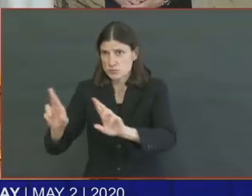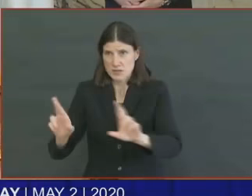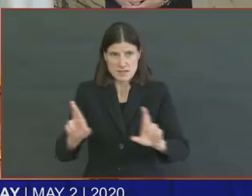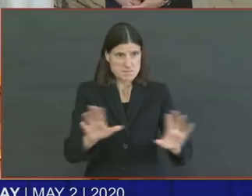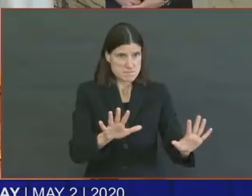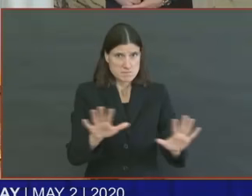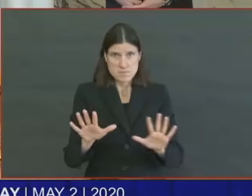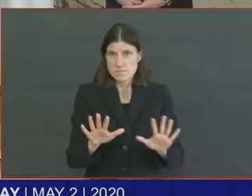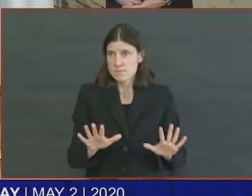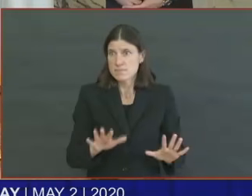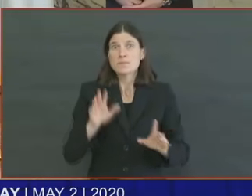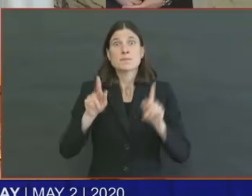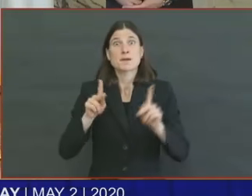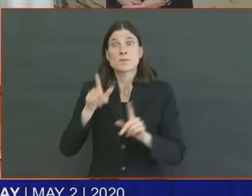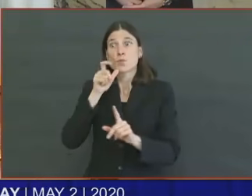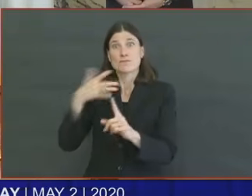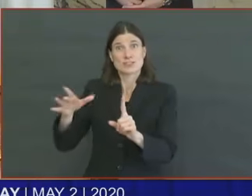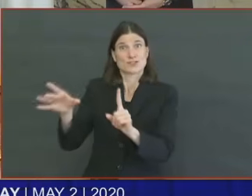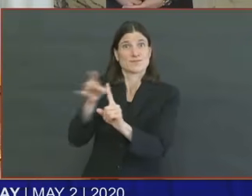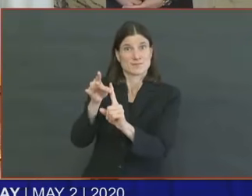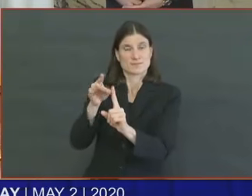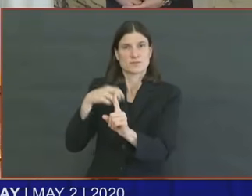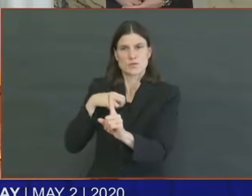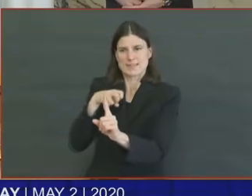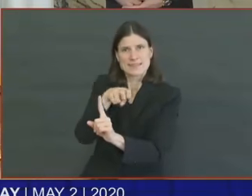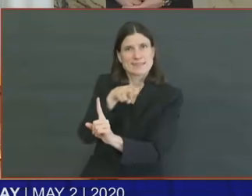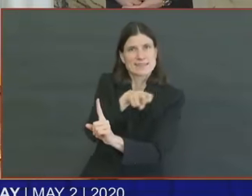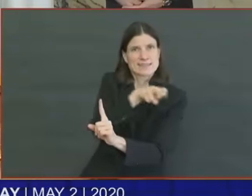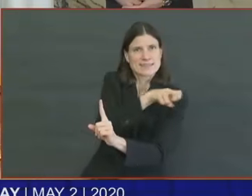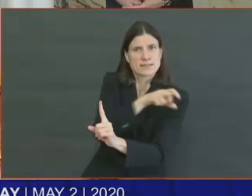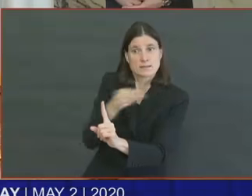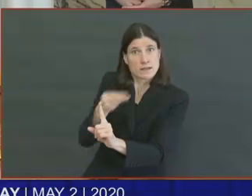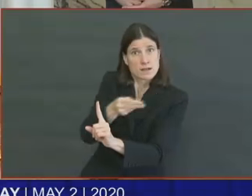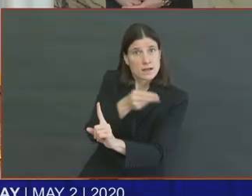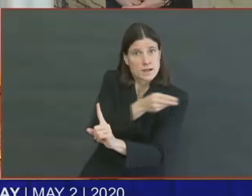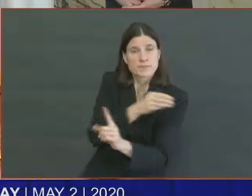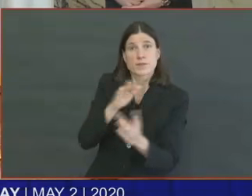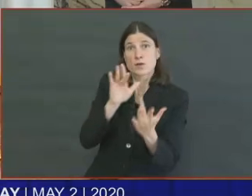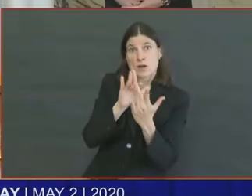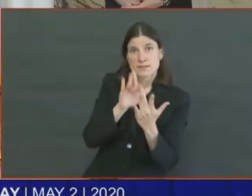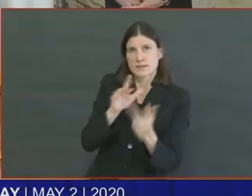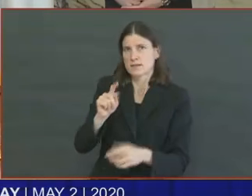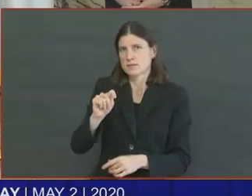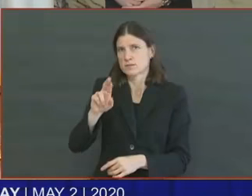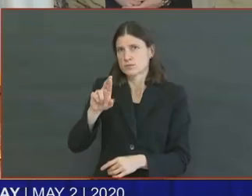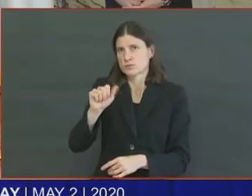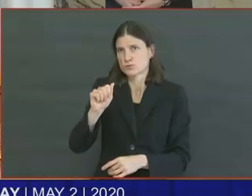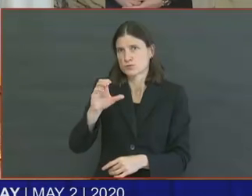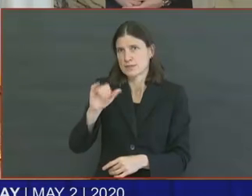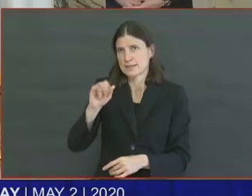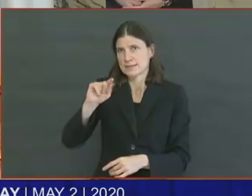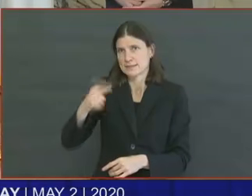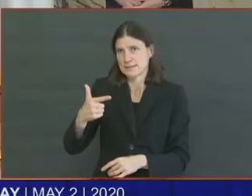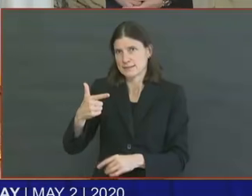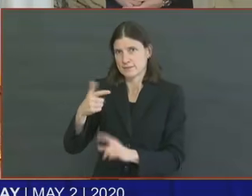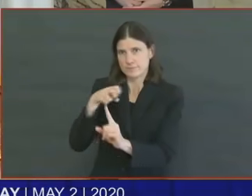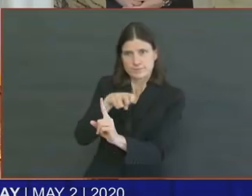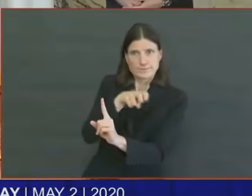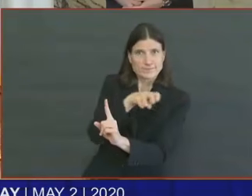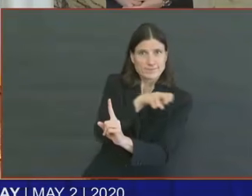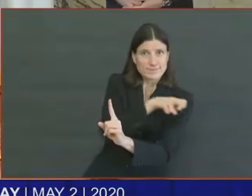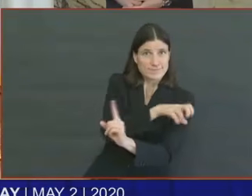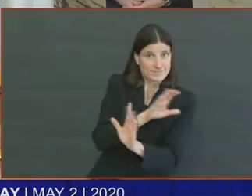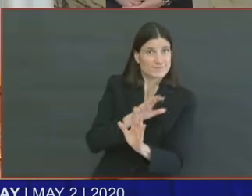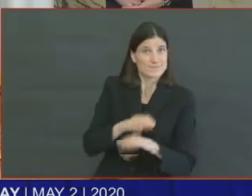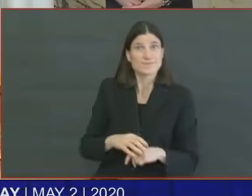with the virus for a year, and we're going to have to work through it. We're going to go back to work. We're going to go back to school.